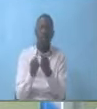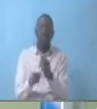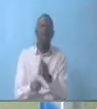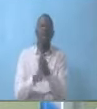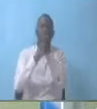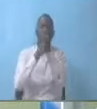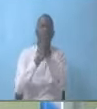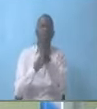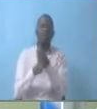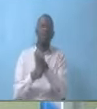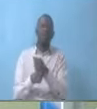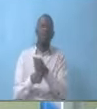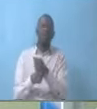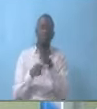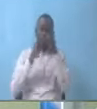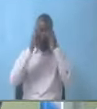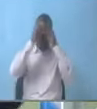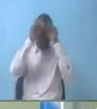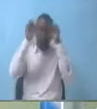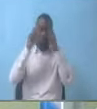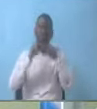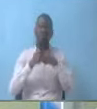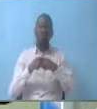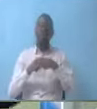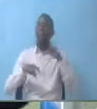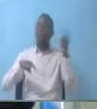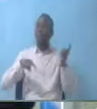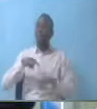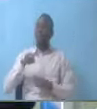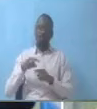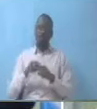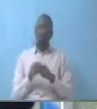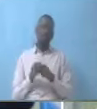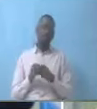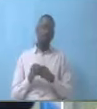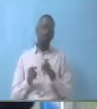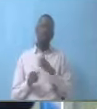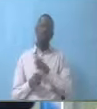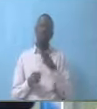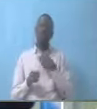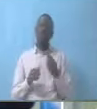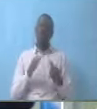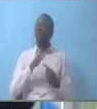their prosecution. So it was not necessary